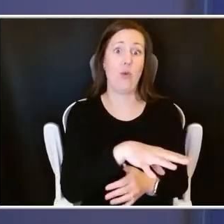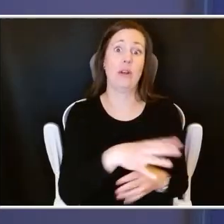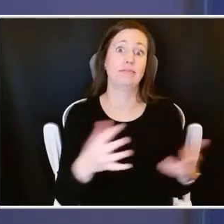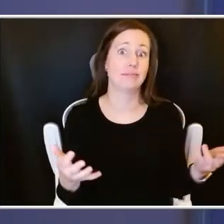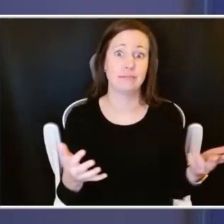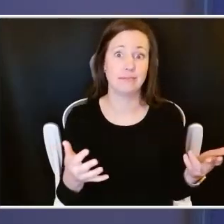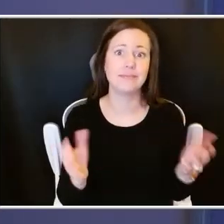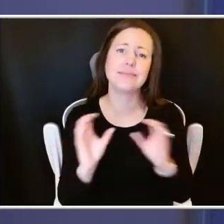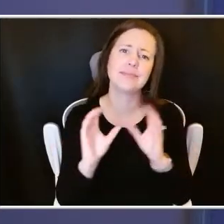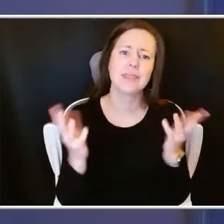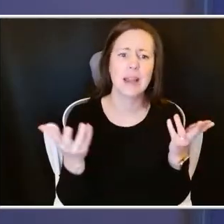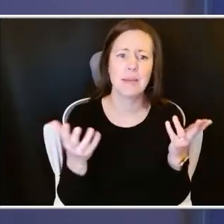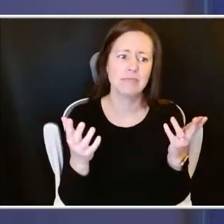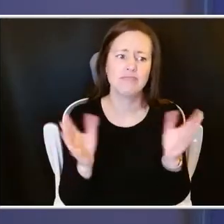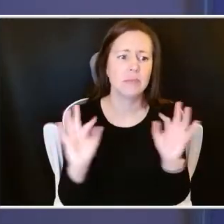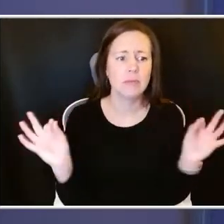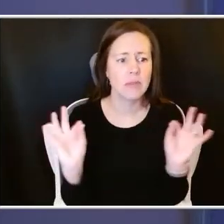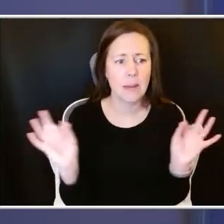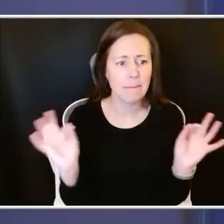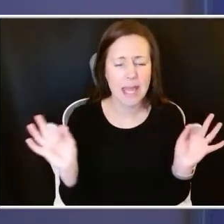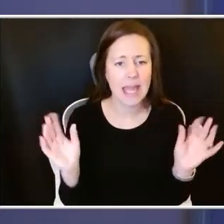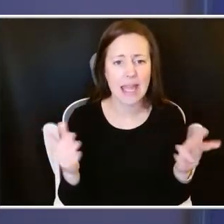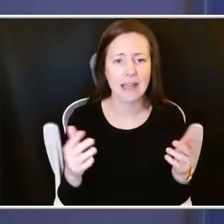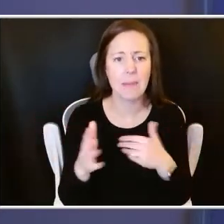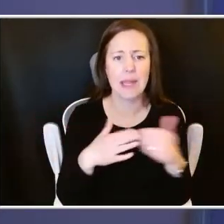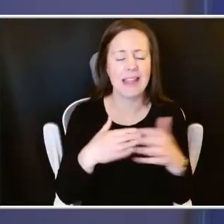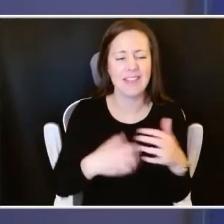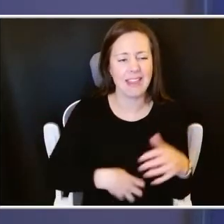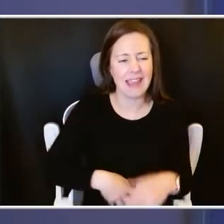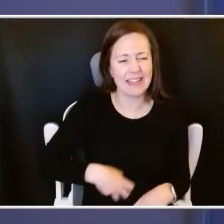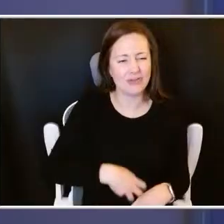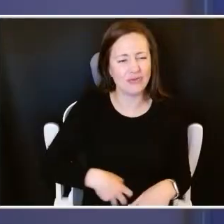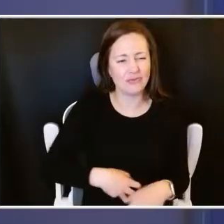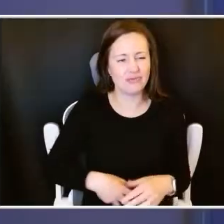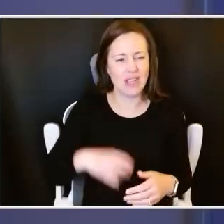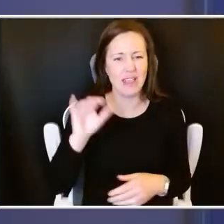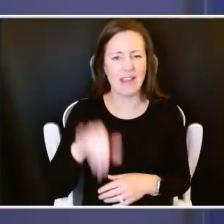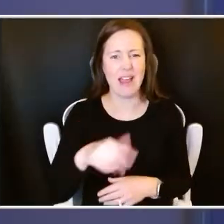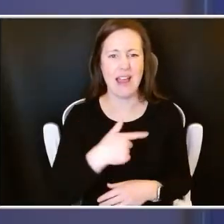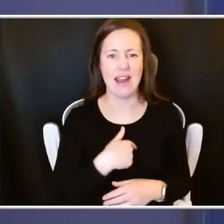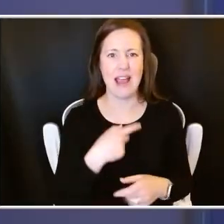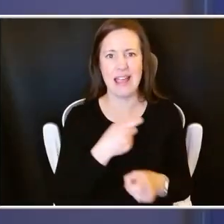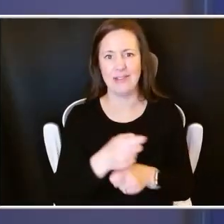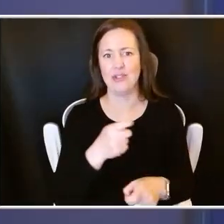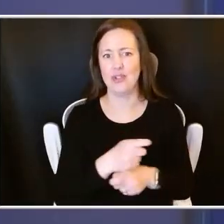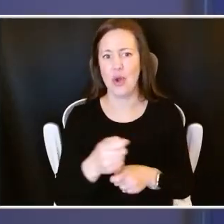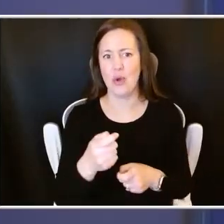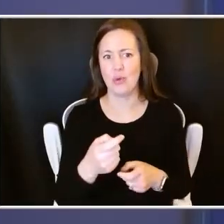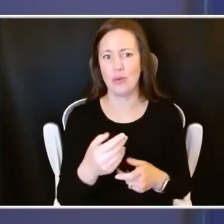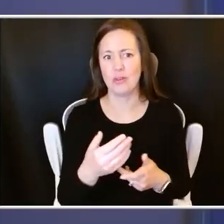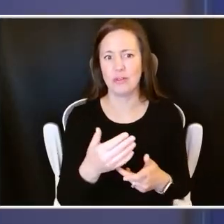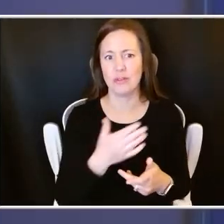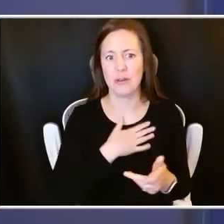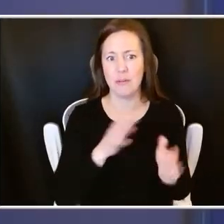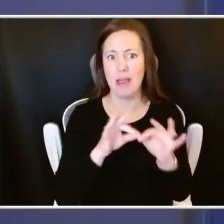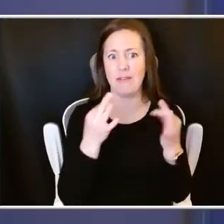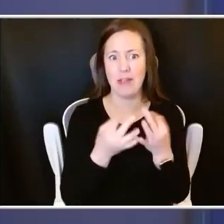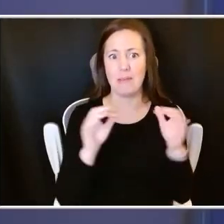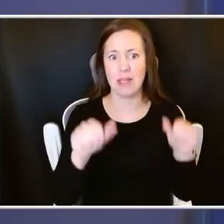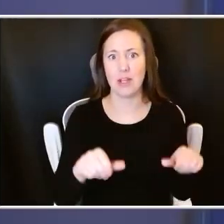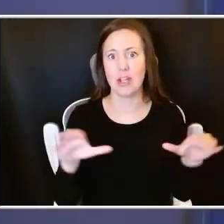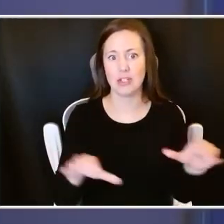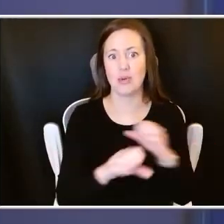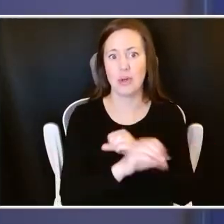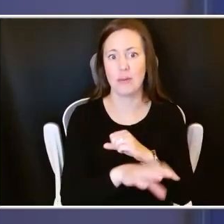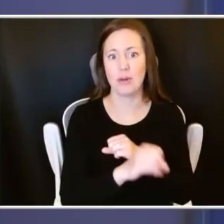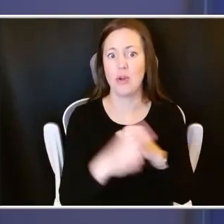big. Even the indigestion part, I joke, my family could do a antacid commercial. We've always got a bottle of something in